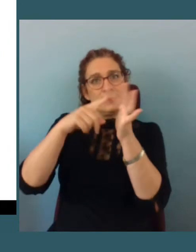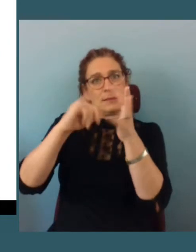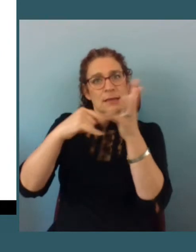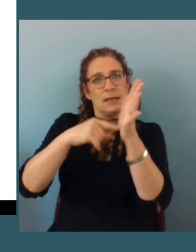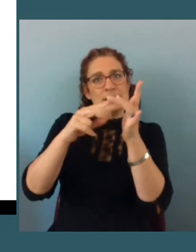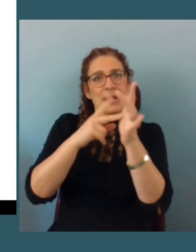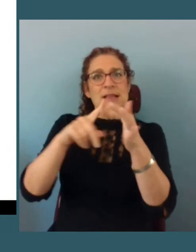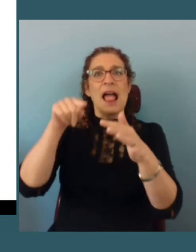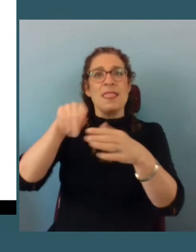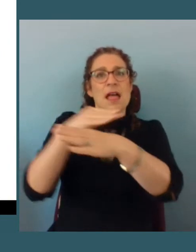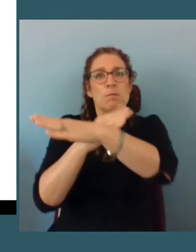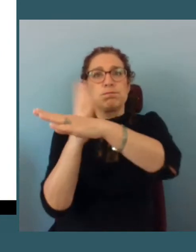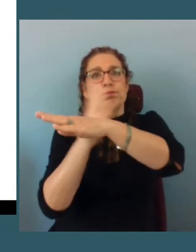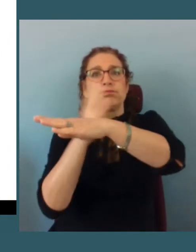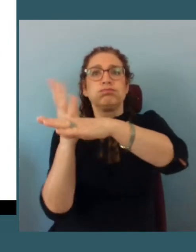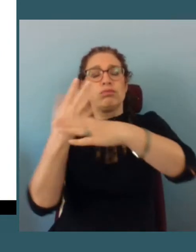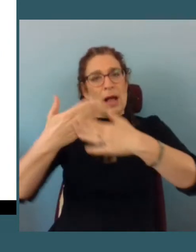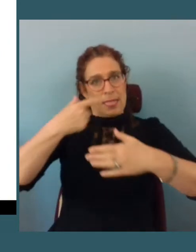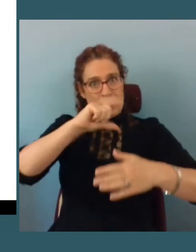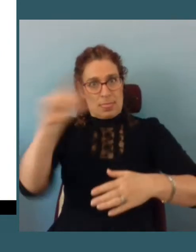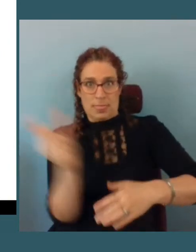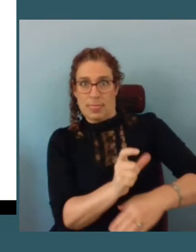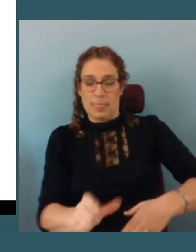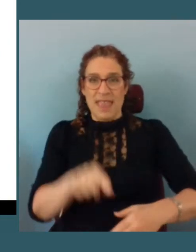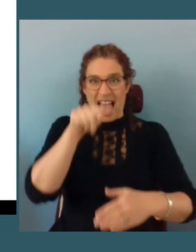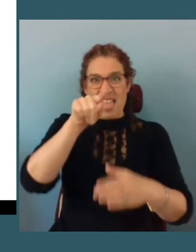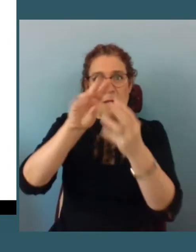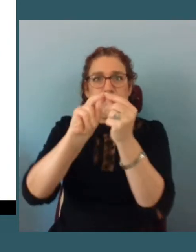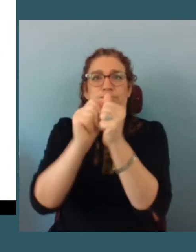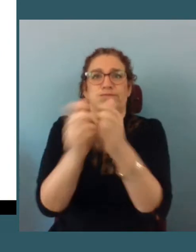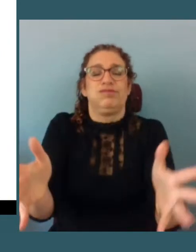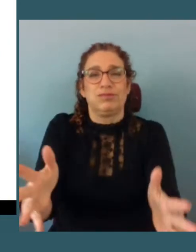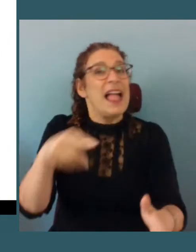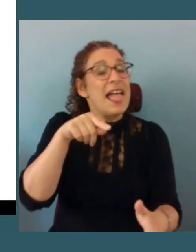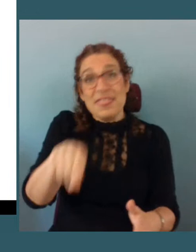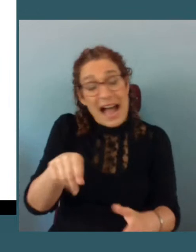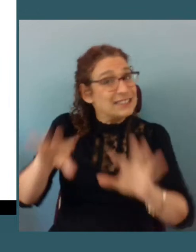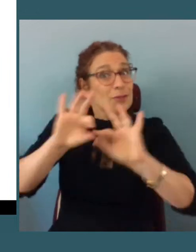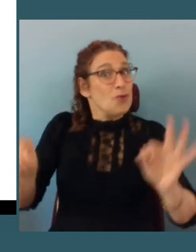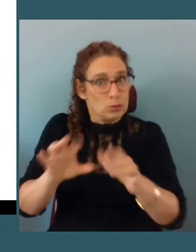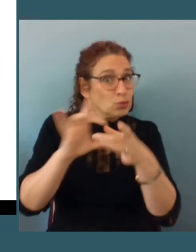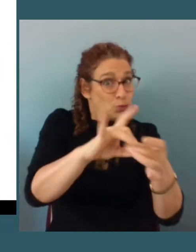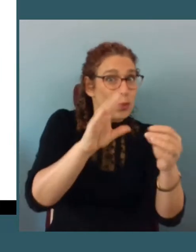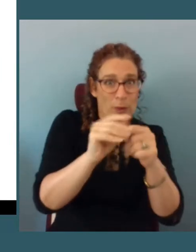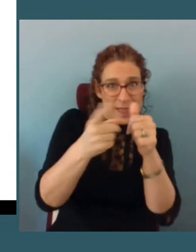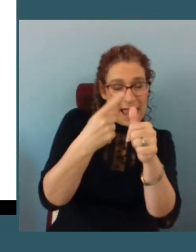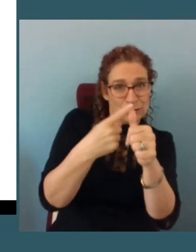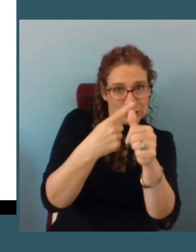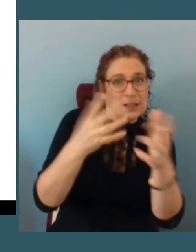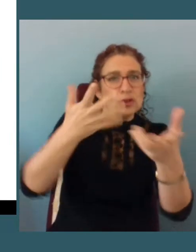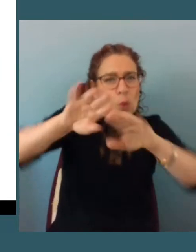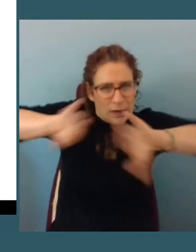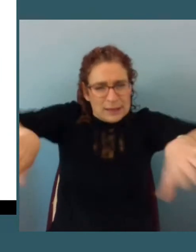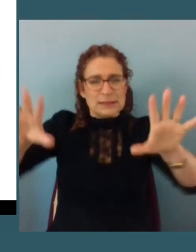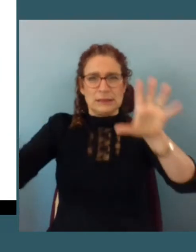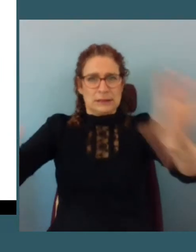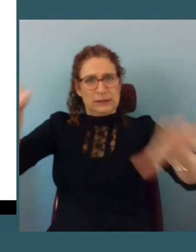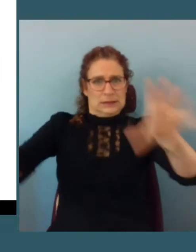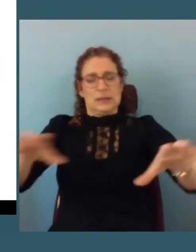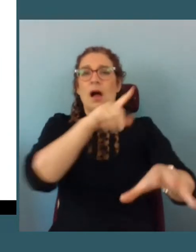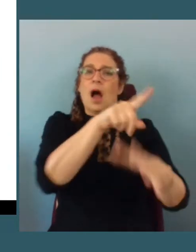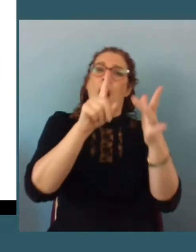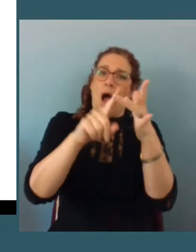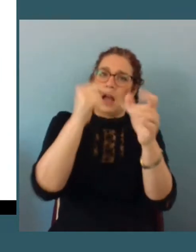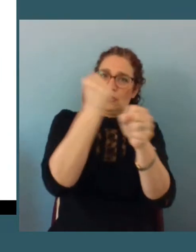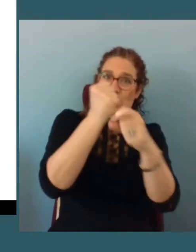about allergy, I'm going to focus very much on the IgE mediated and then the non-IgE mediated, so that's an